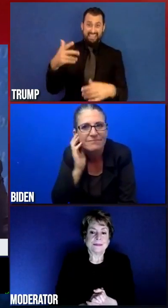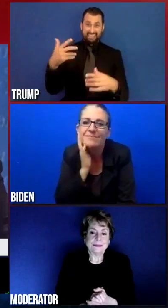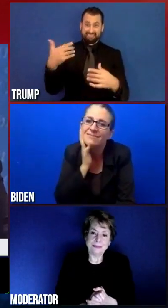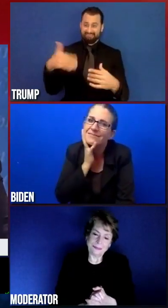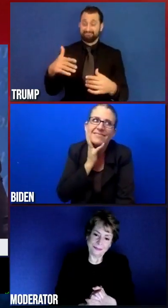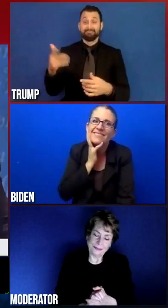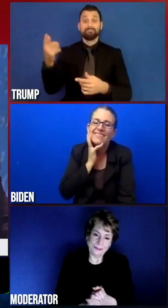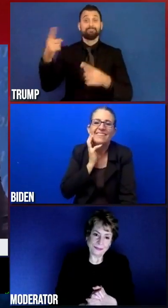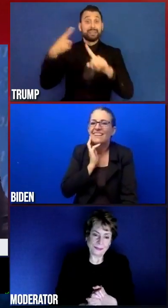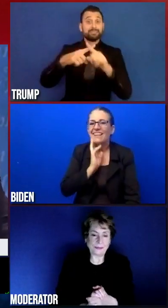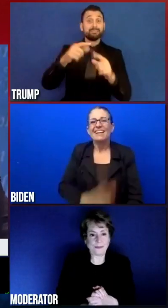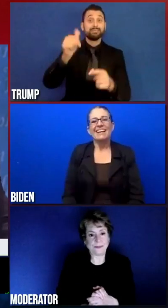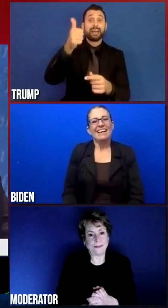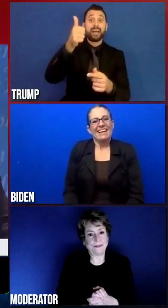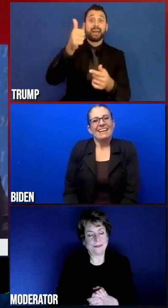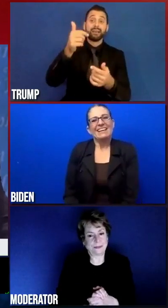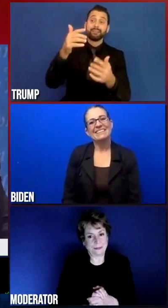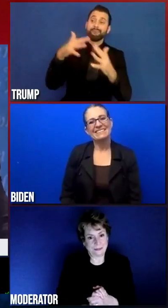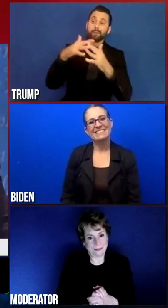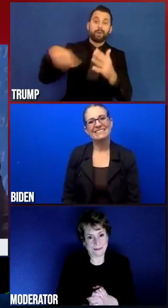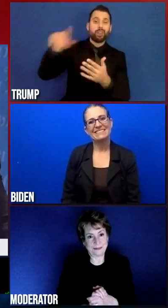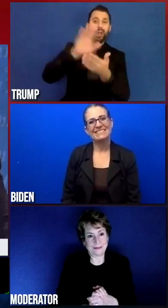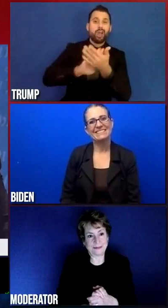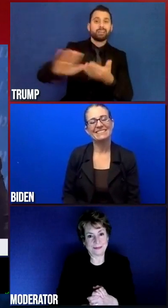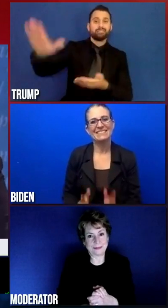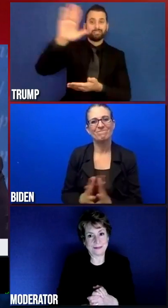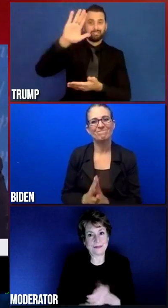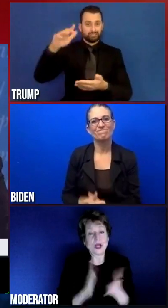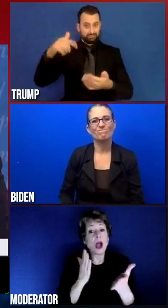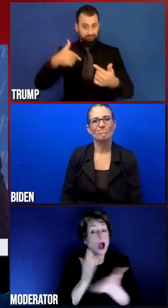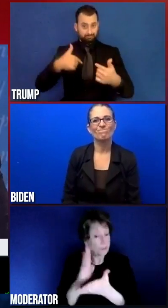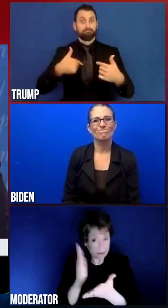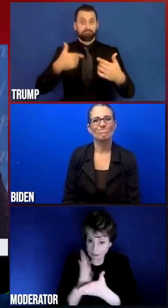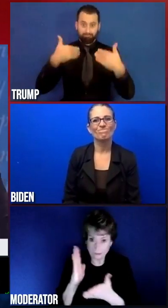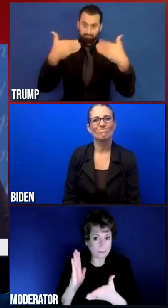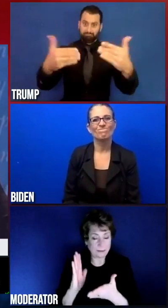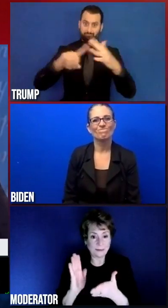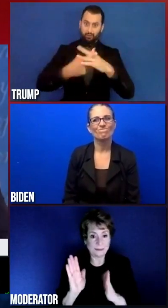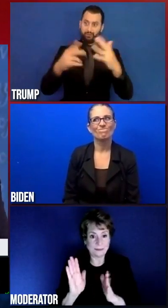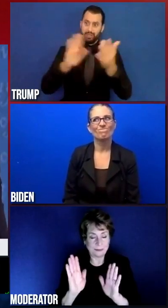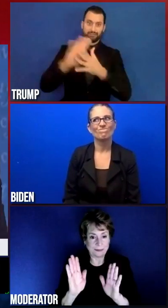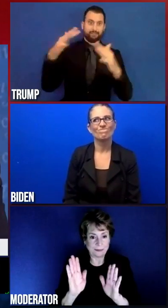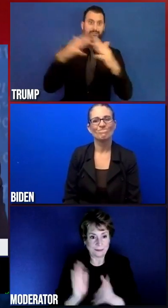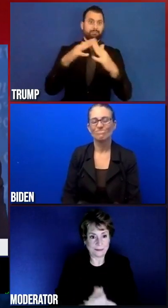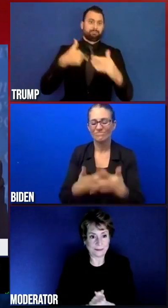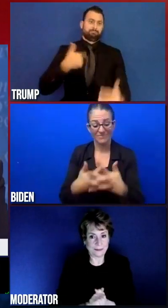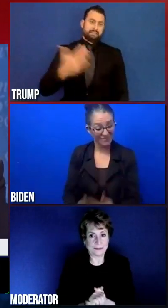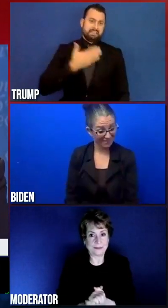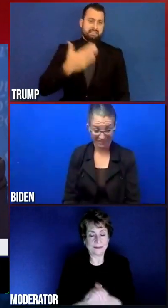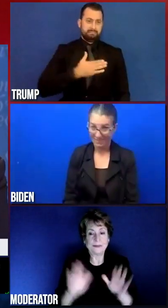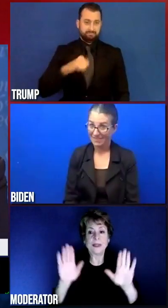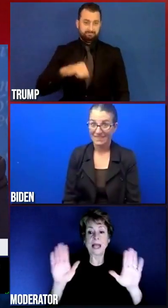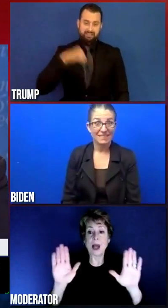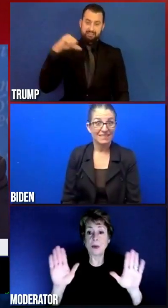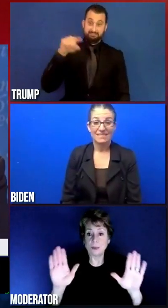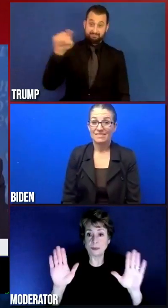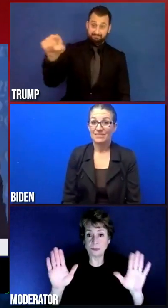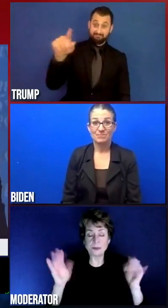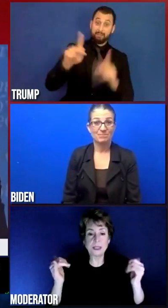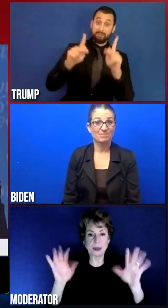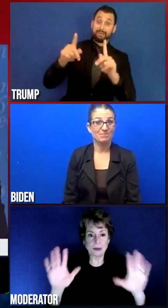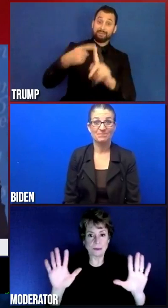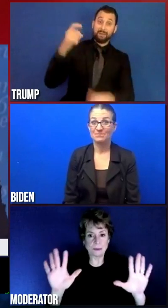happy to do it. And all right, people of Ohio are very proud of me. And you know how I found out? When he took gentlemen, we're going to get to your